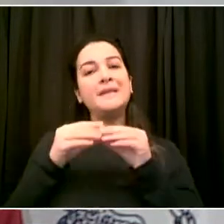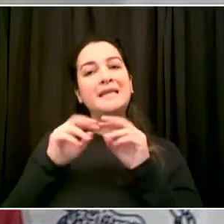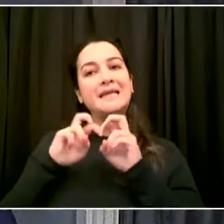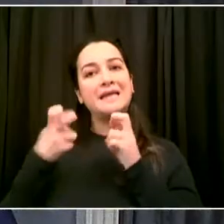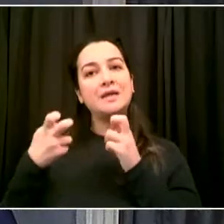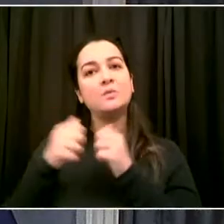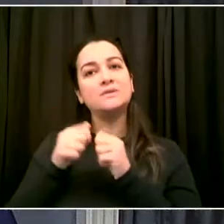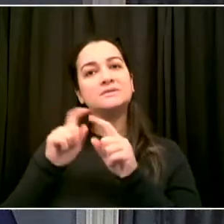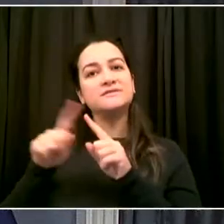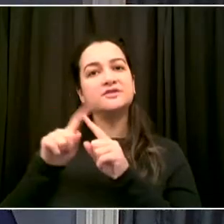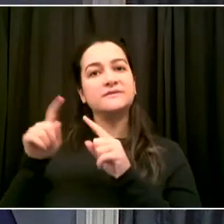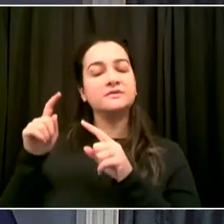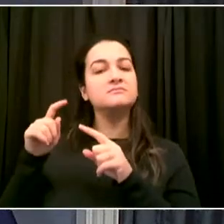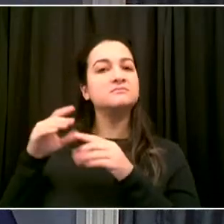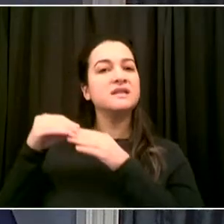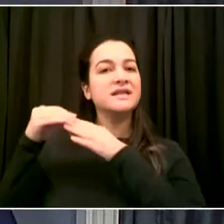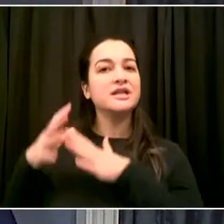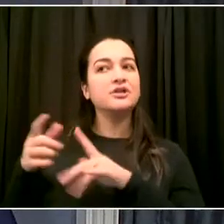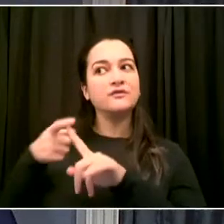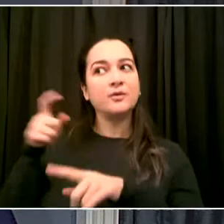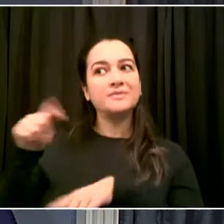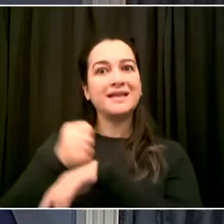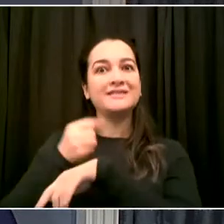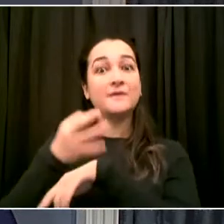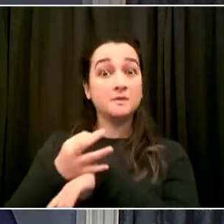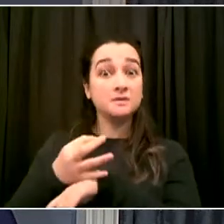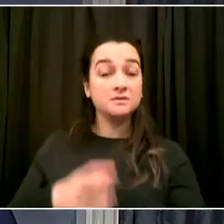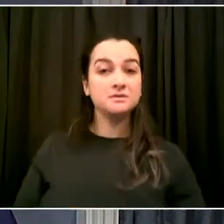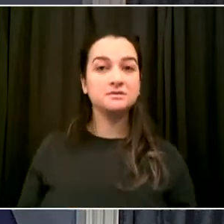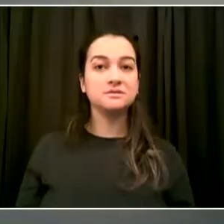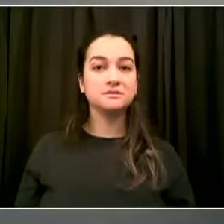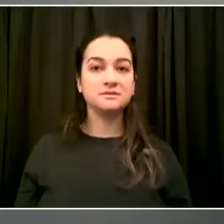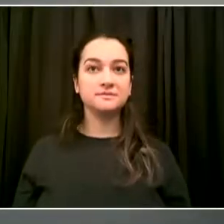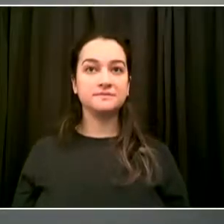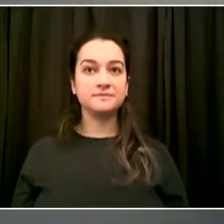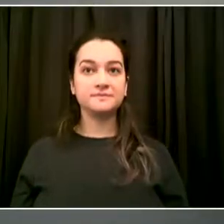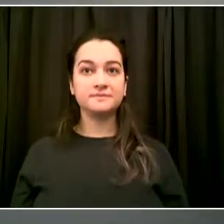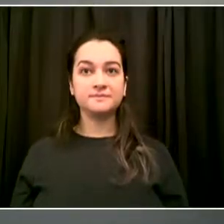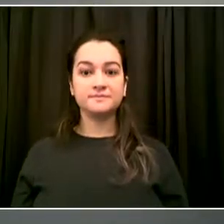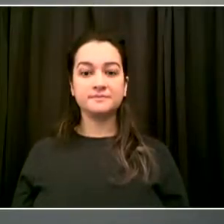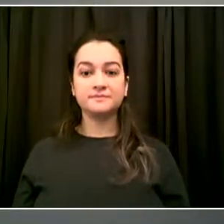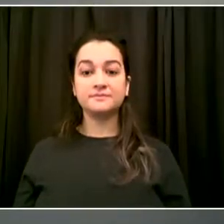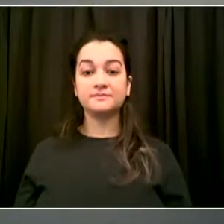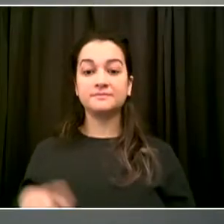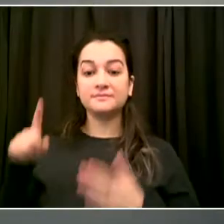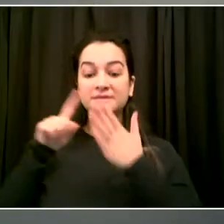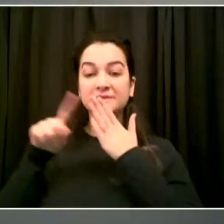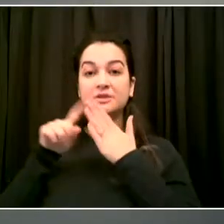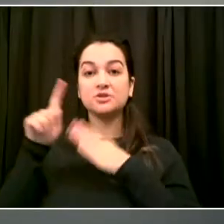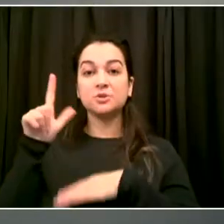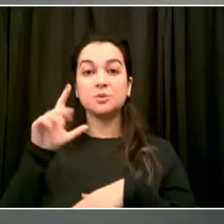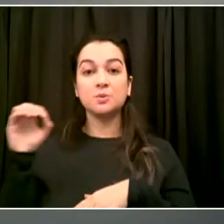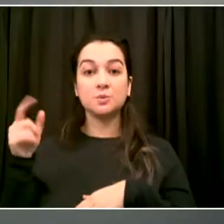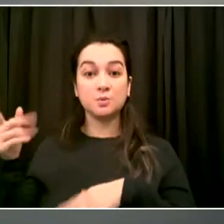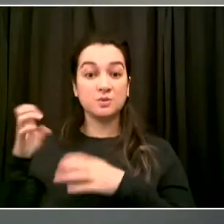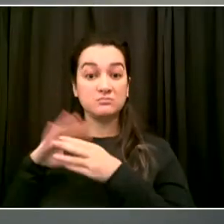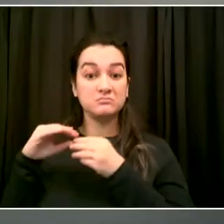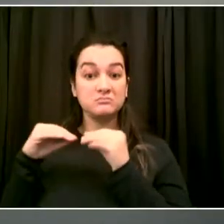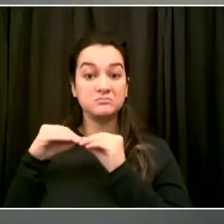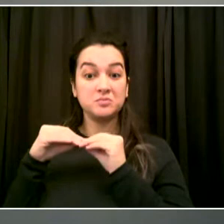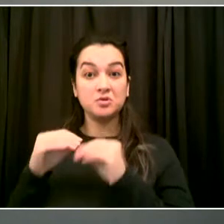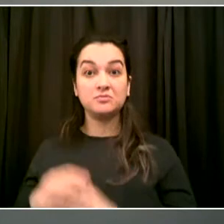Yes, just to echo on the mayor said, reaching out to the community is very important. I think in terms of